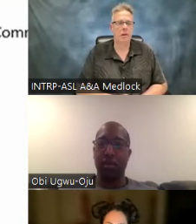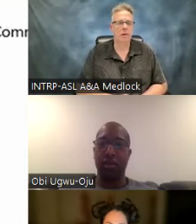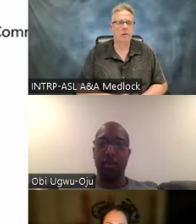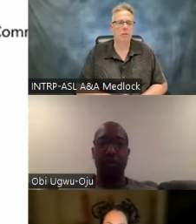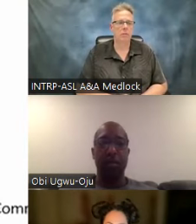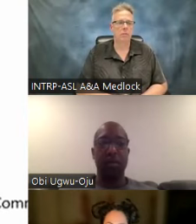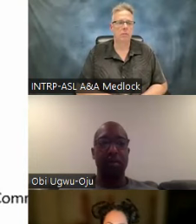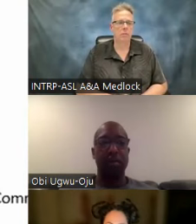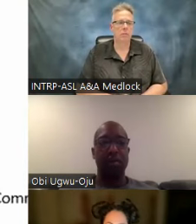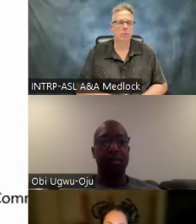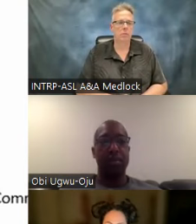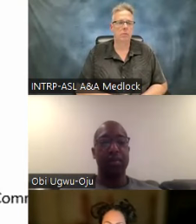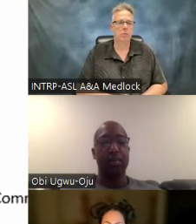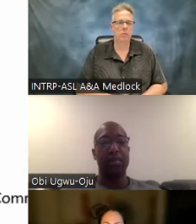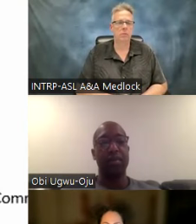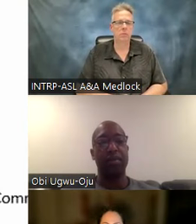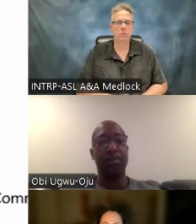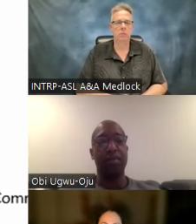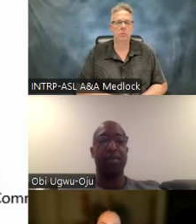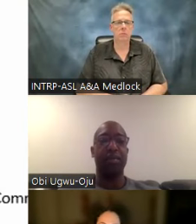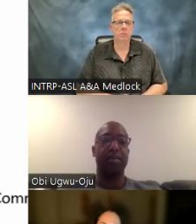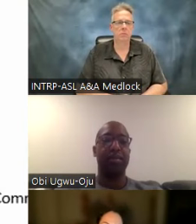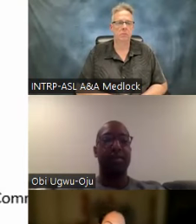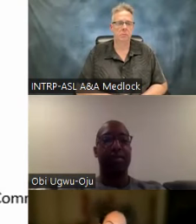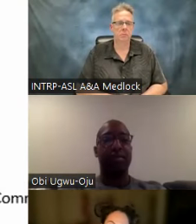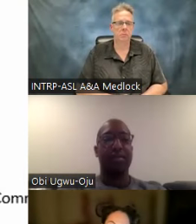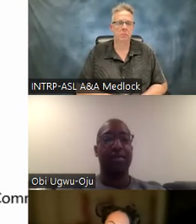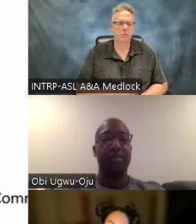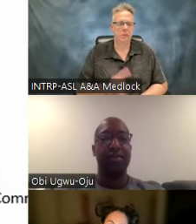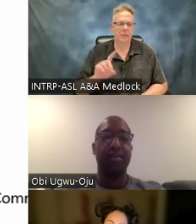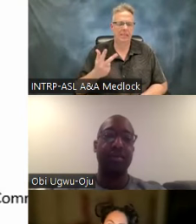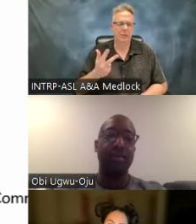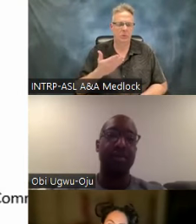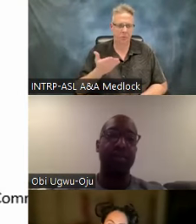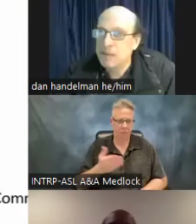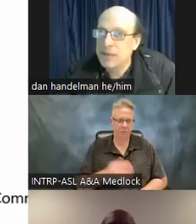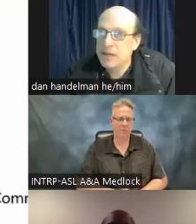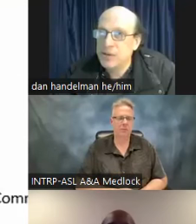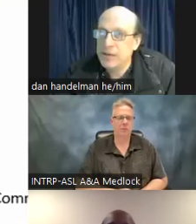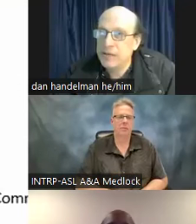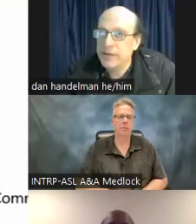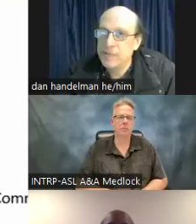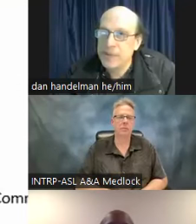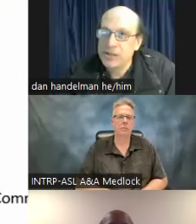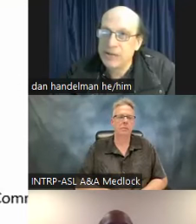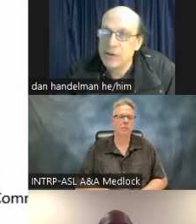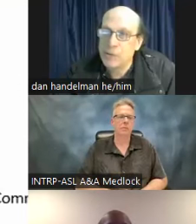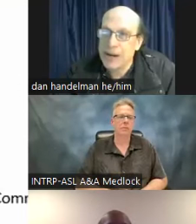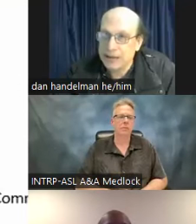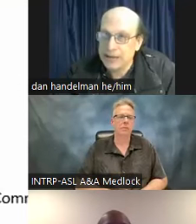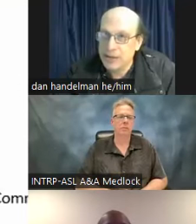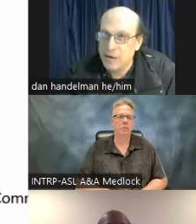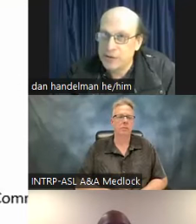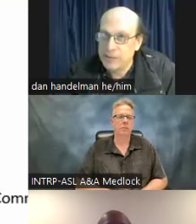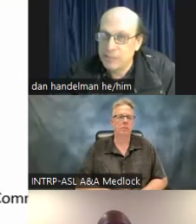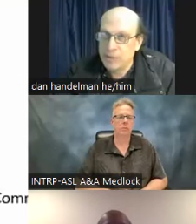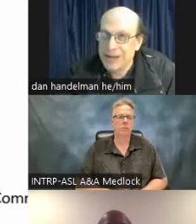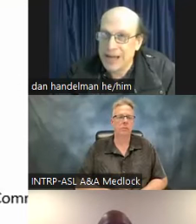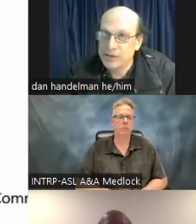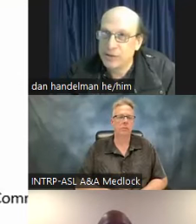Okay, D3 is on the screen. Information given to the board, : the board will become the custodian of information given directly